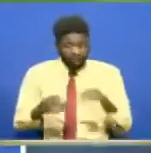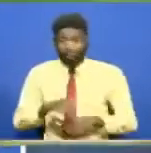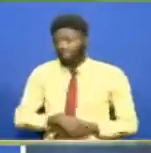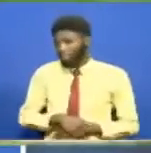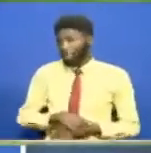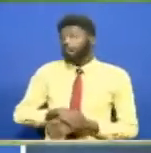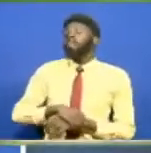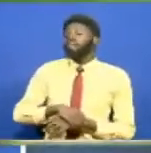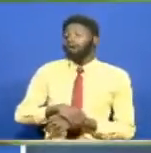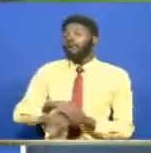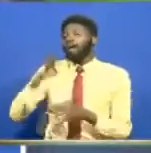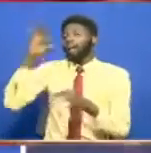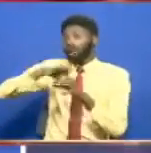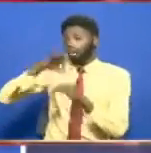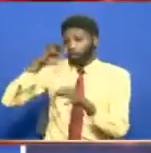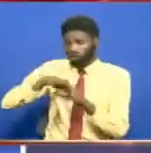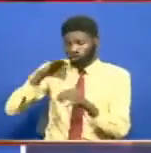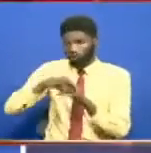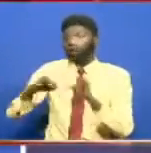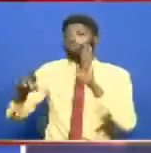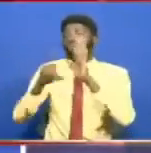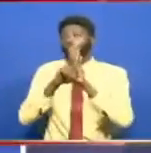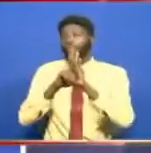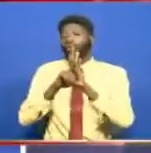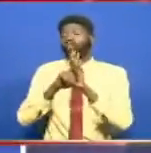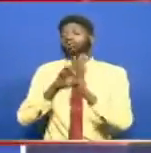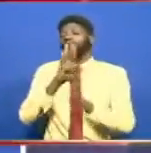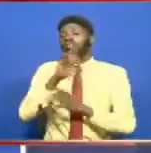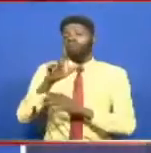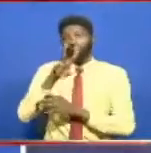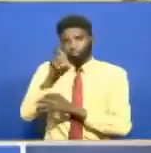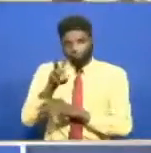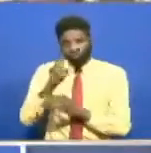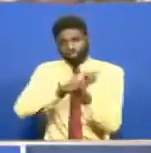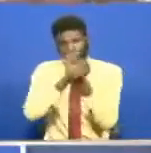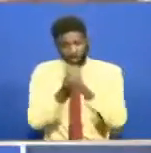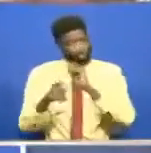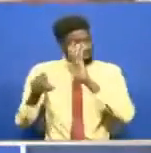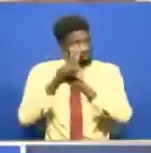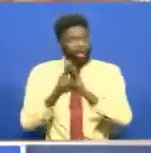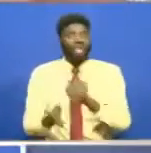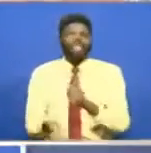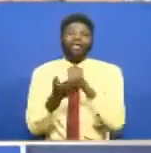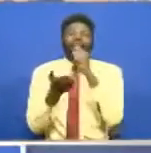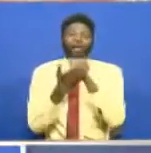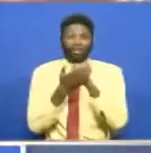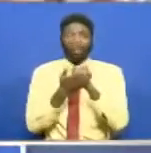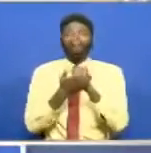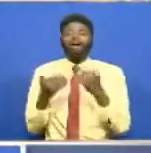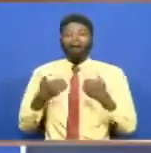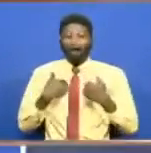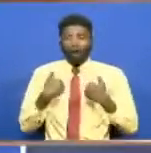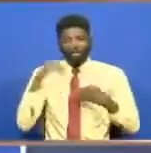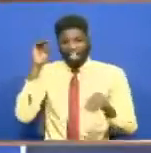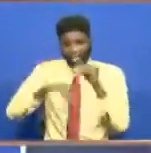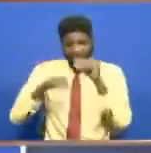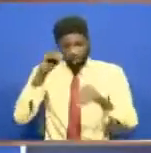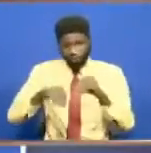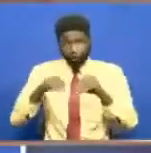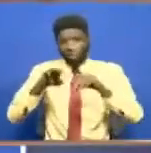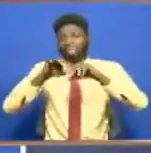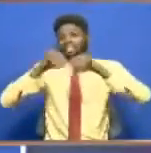Bill 2020 to amend various elections-related laws to deliver an electoral system that is